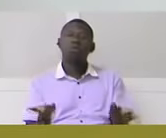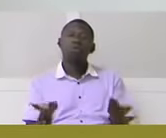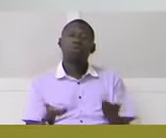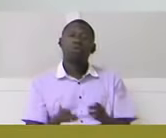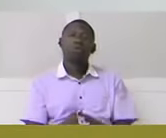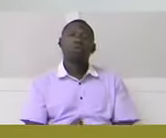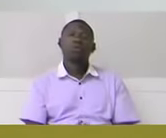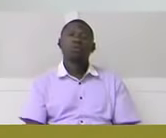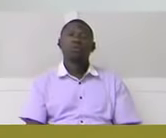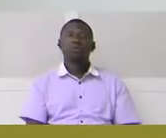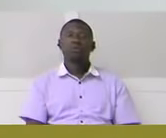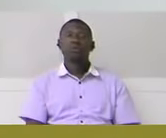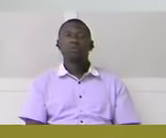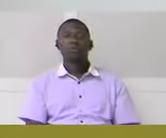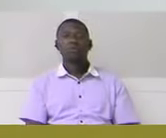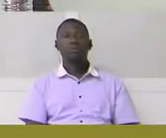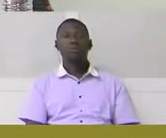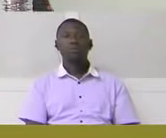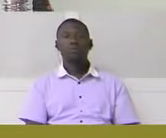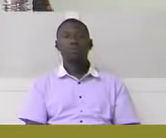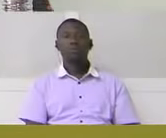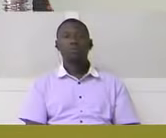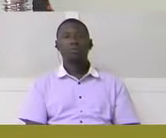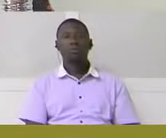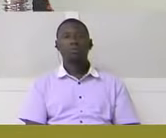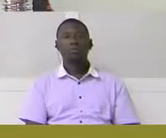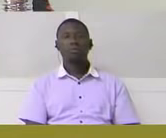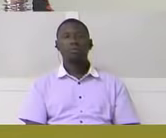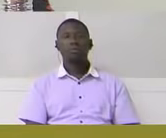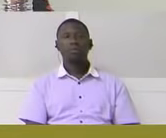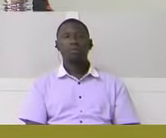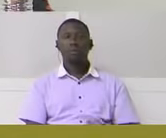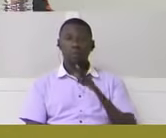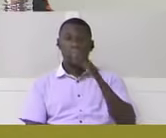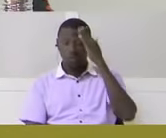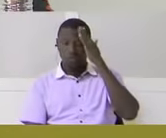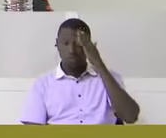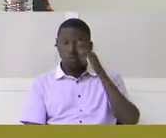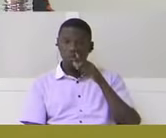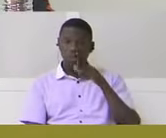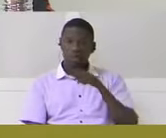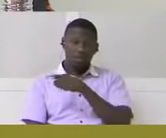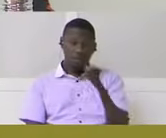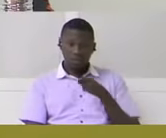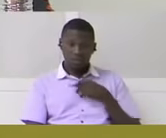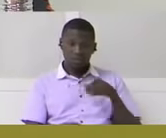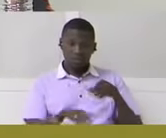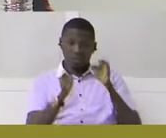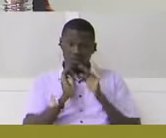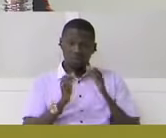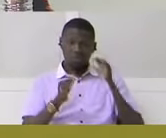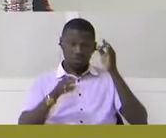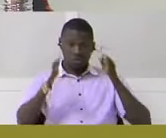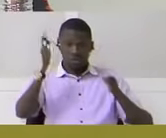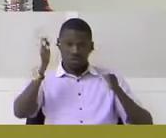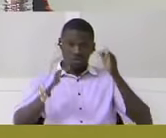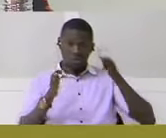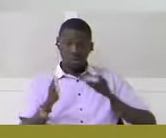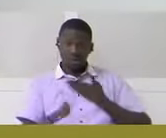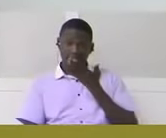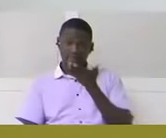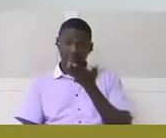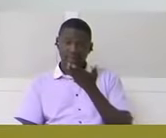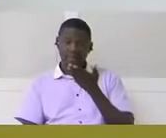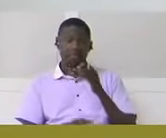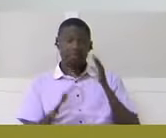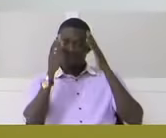kala wado men to je ko kiskisiro nyin la ta nyam nda. Are you aware that they were taken to court? Bari bo tan kala mala ko ye samba ki to la ba. I was not